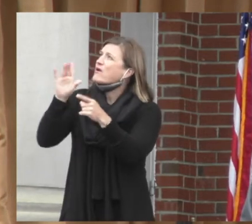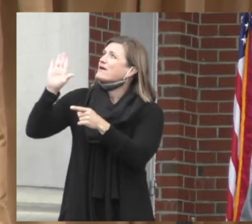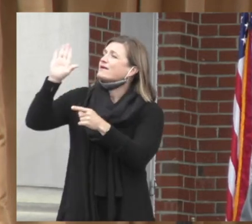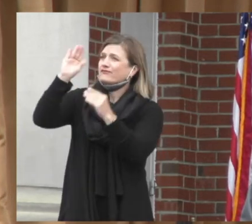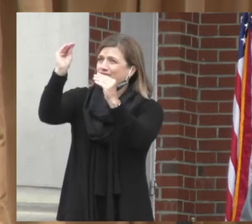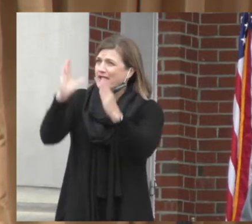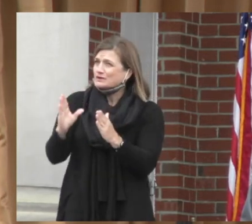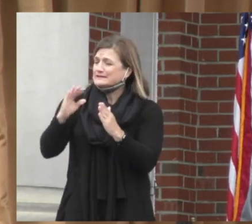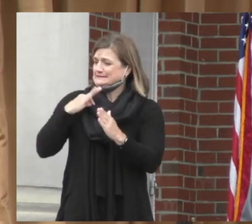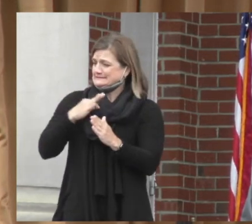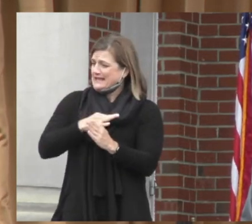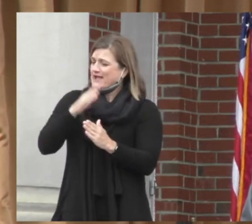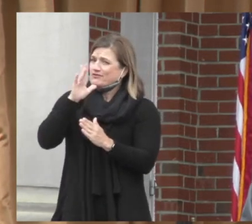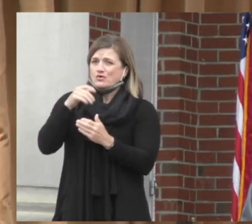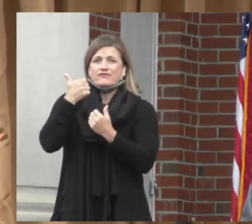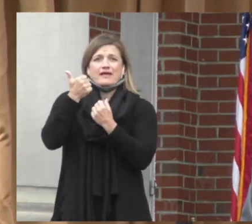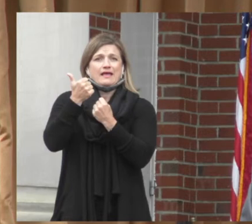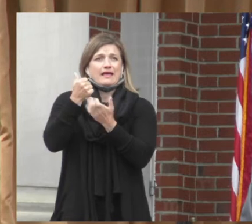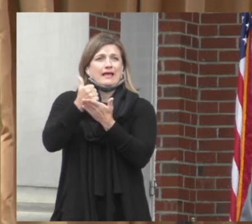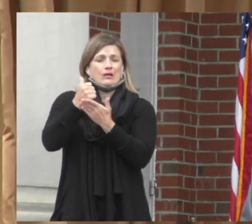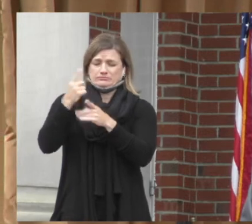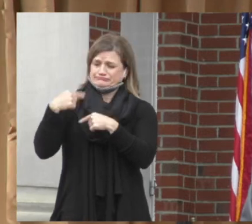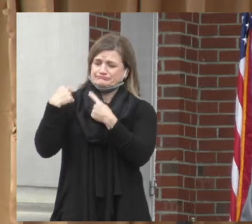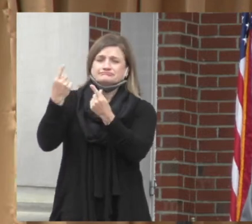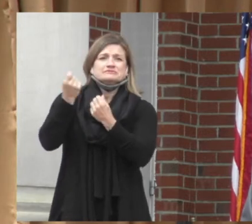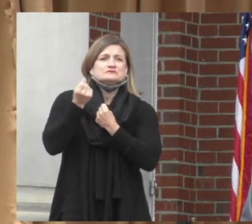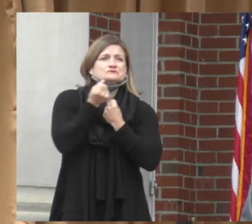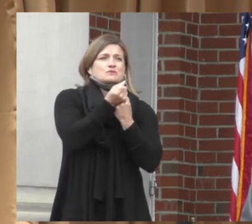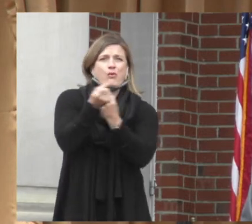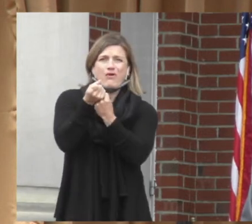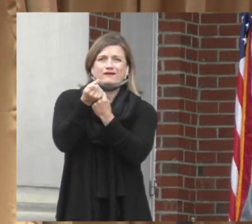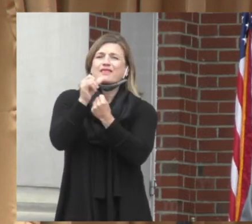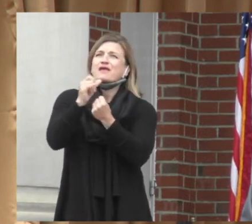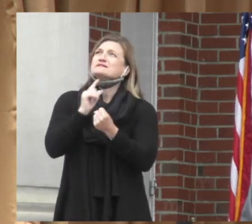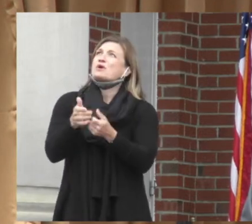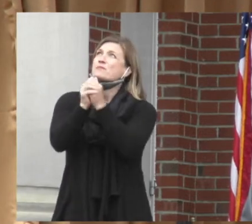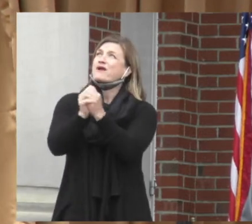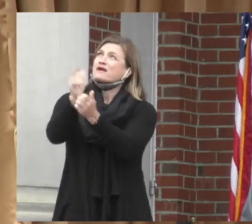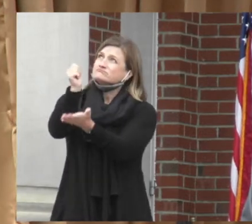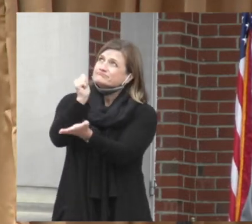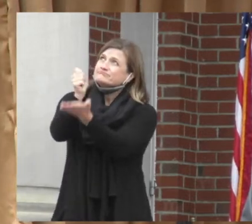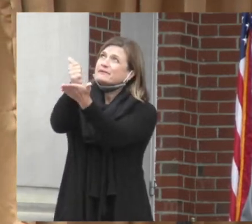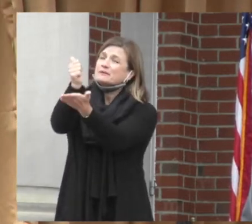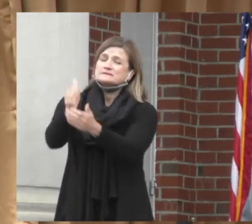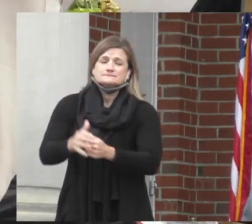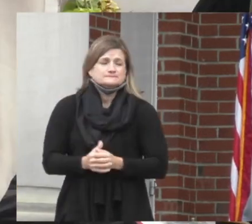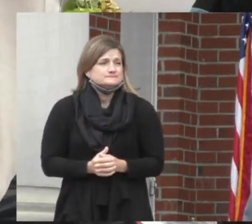their divine destiny for these graduates. This is our prayer. Amen.